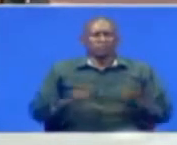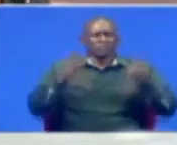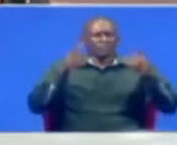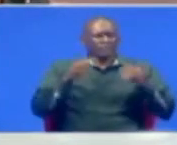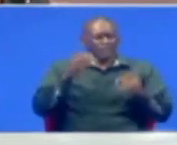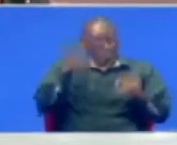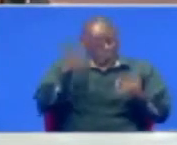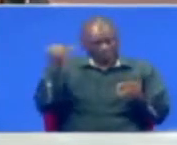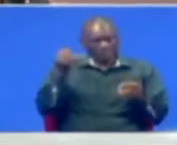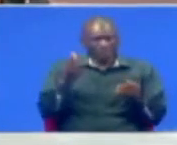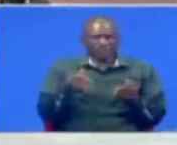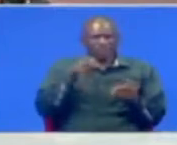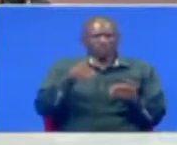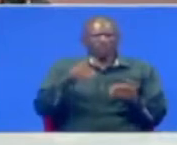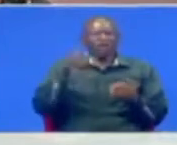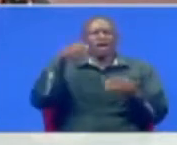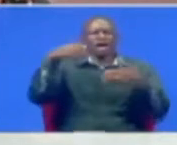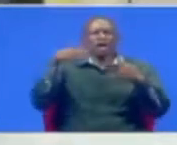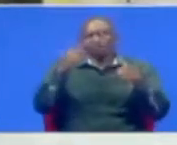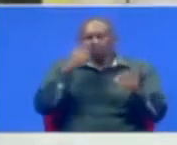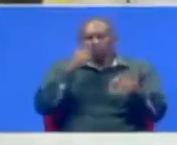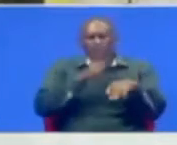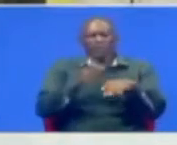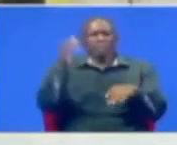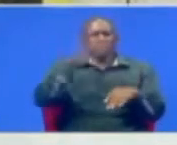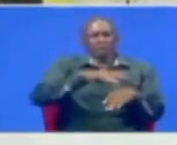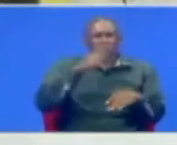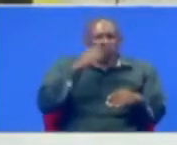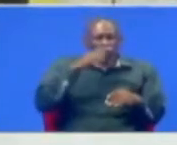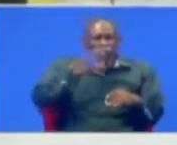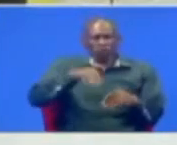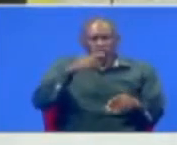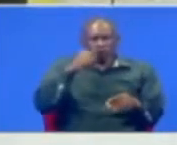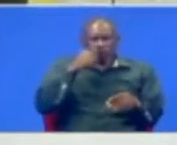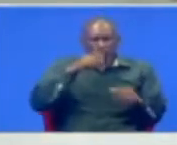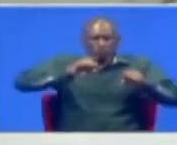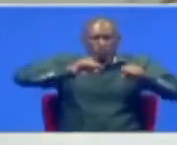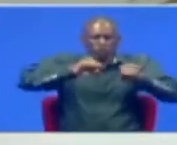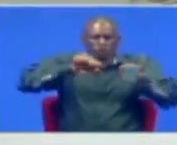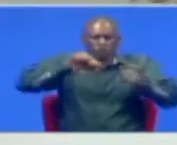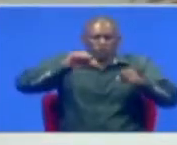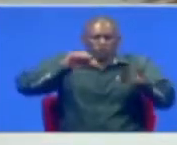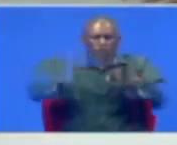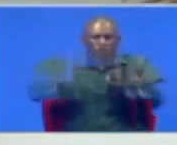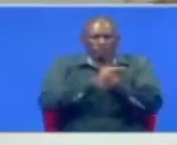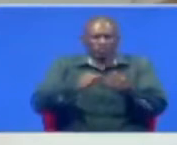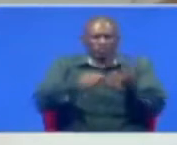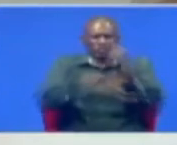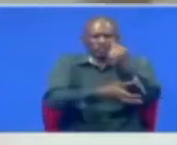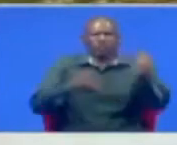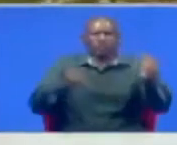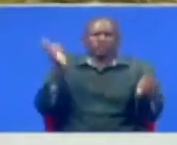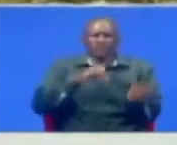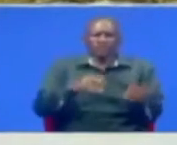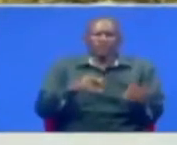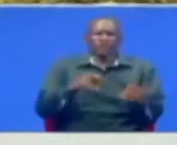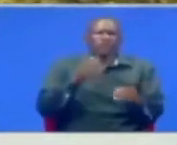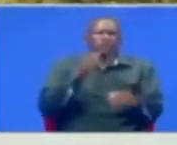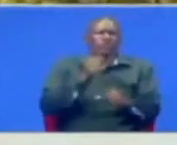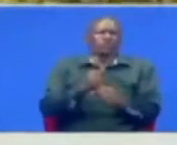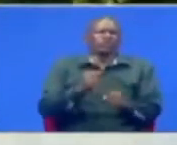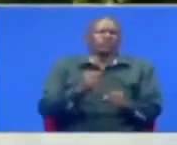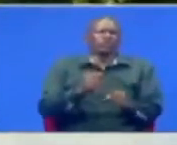Picture this. You're far from home, and when you return, you find your home was broken into and ransacked. Don't you wish you had